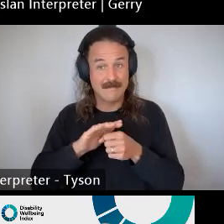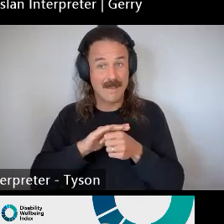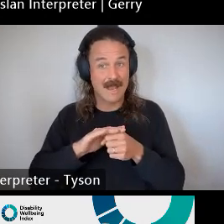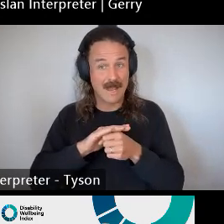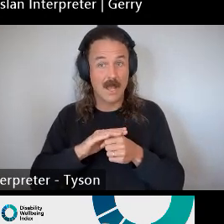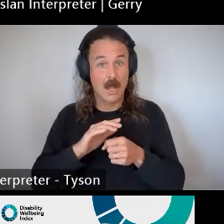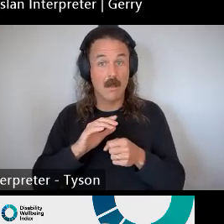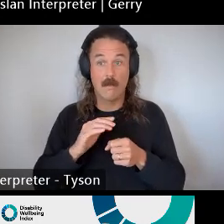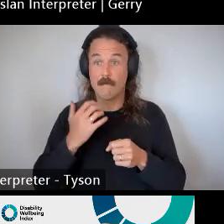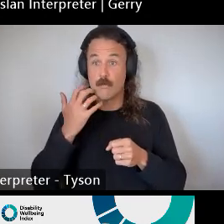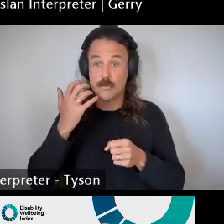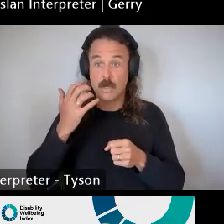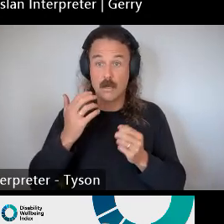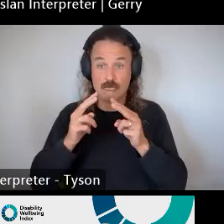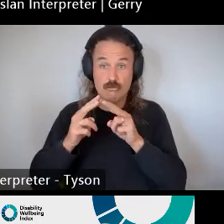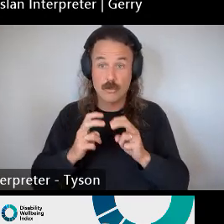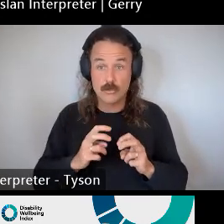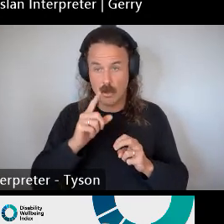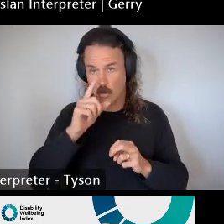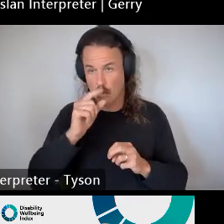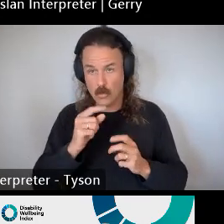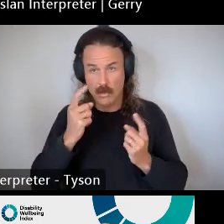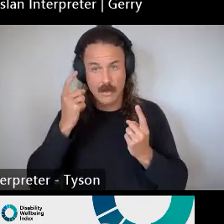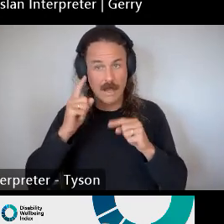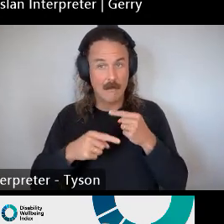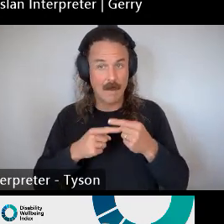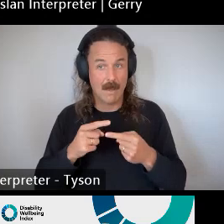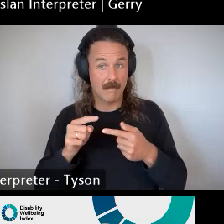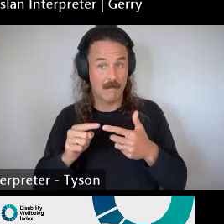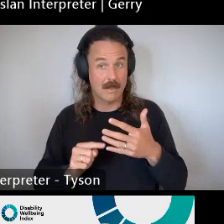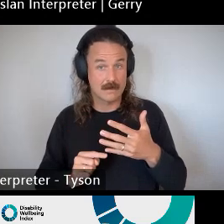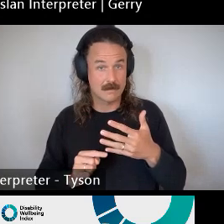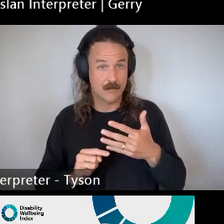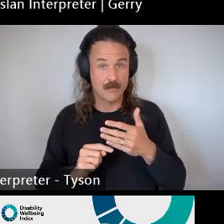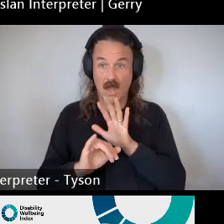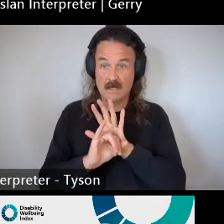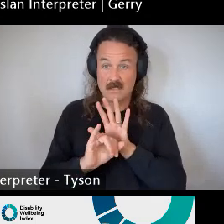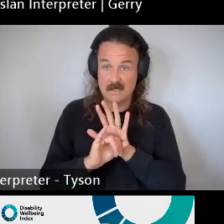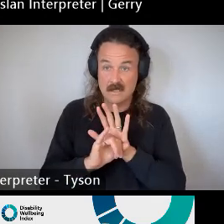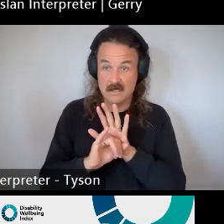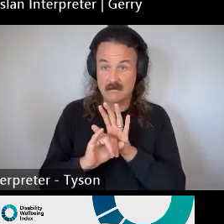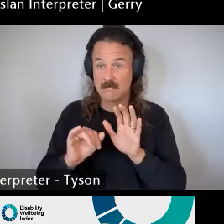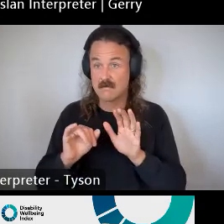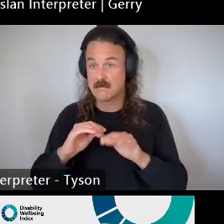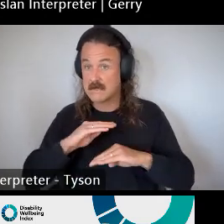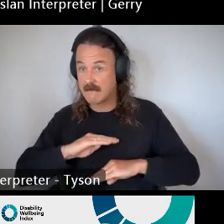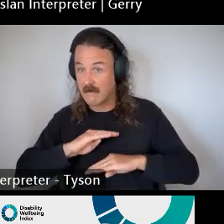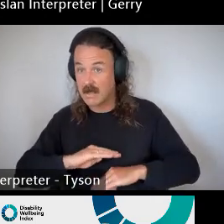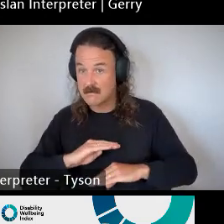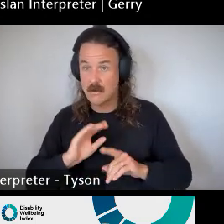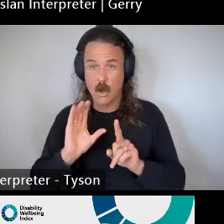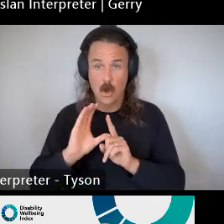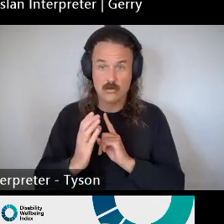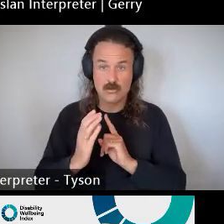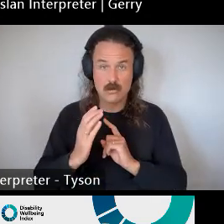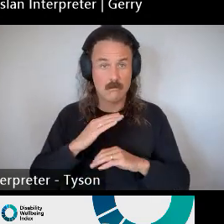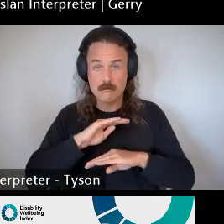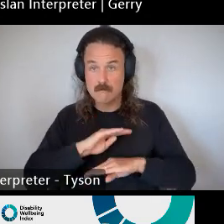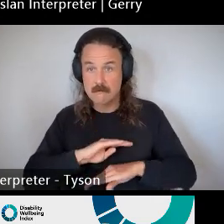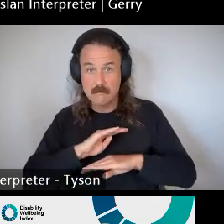considered. I wouldn't read it out, but it will be including such as identity, cultural connections, travel,